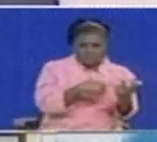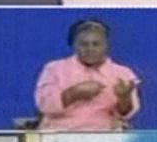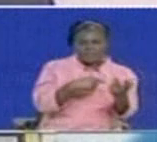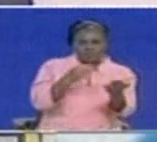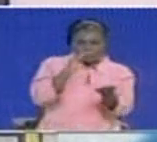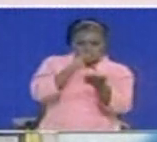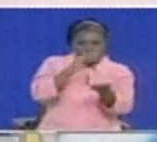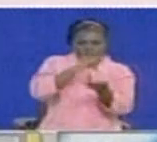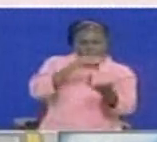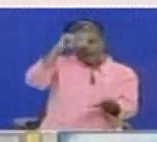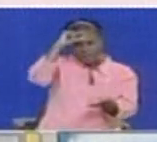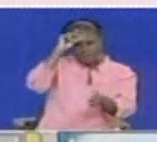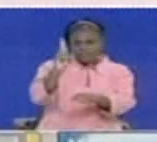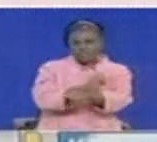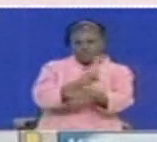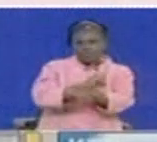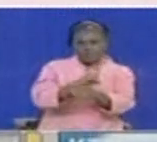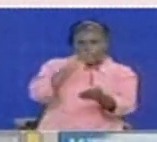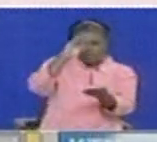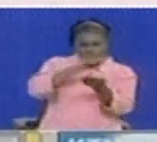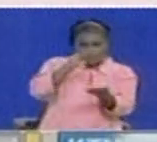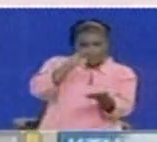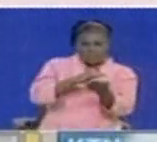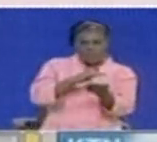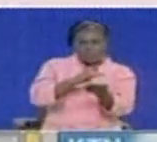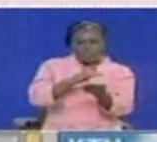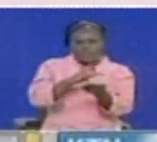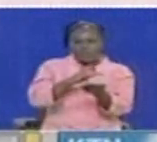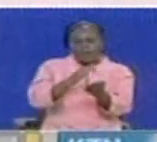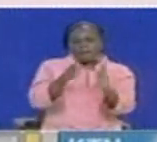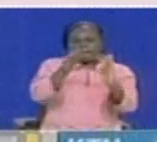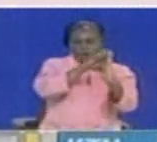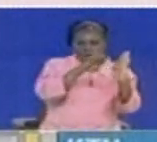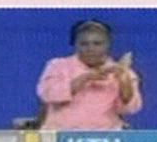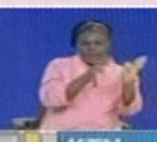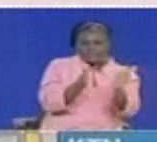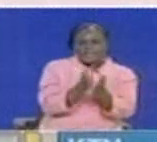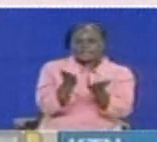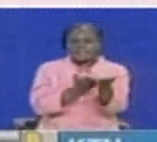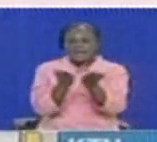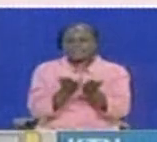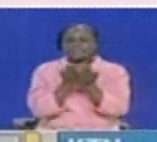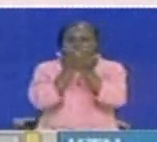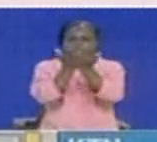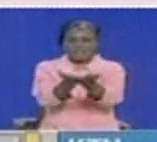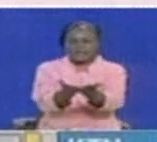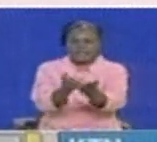government expenditure, to start cutting back on programs and service delivery to Kenyans,